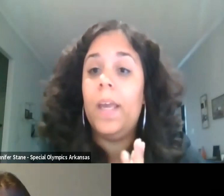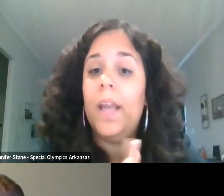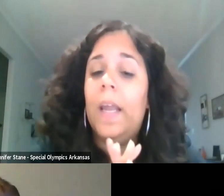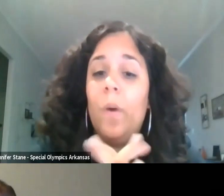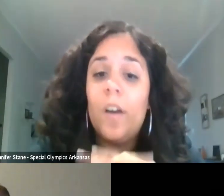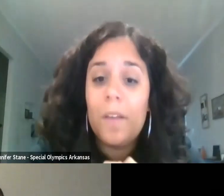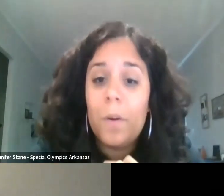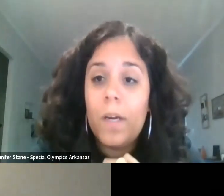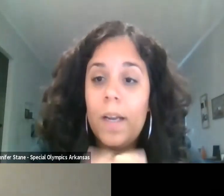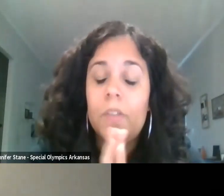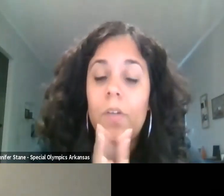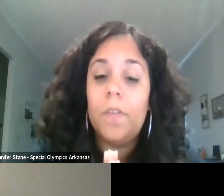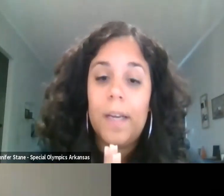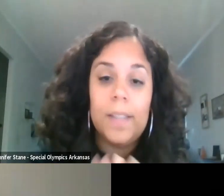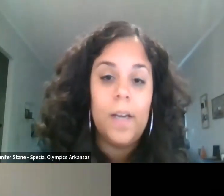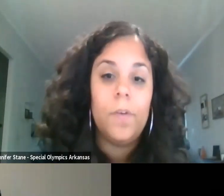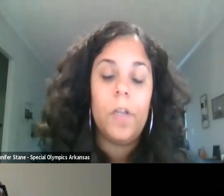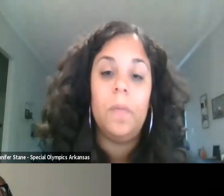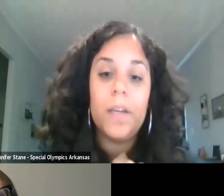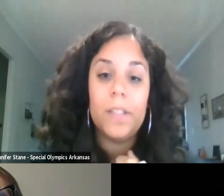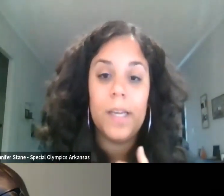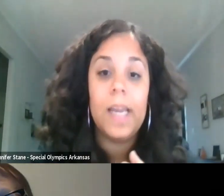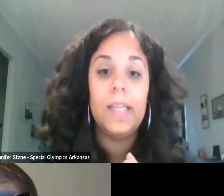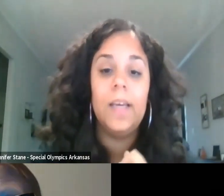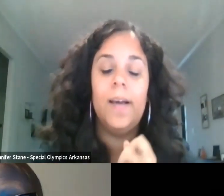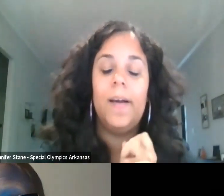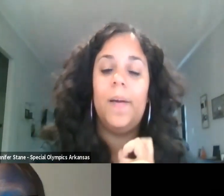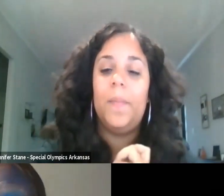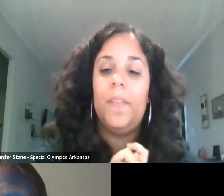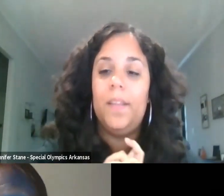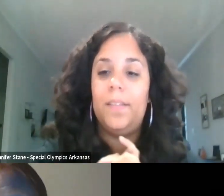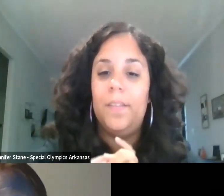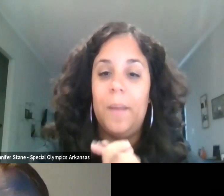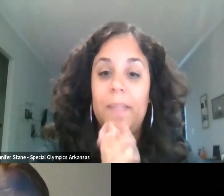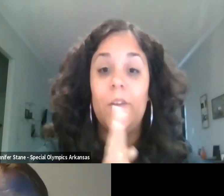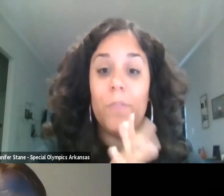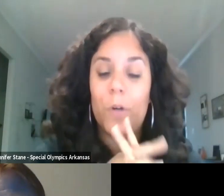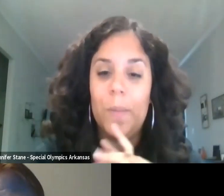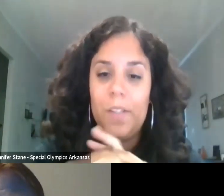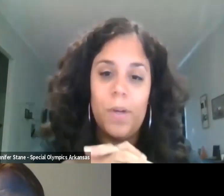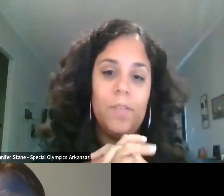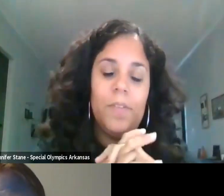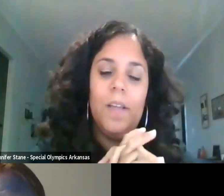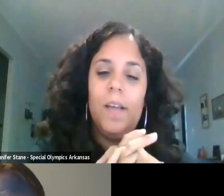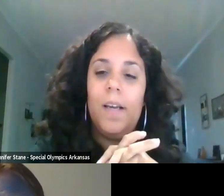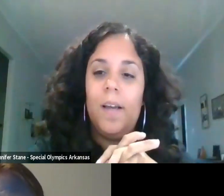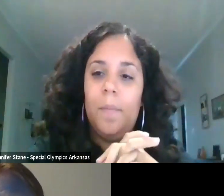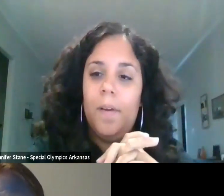So I'll go ahead and welcome everyone. I'm so very excited for you to be here tonight. This Family Health Forum is sort